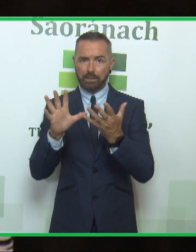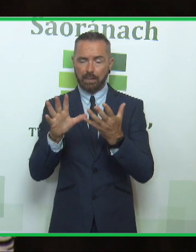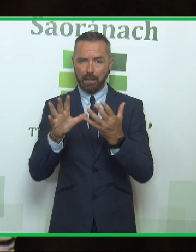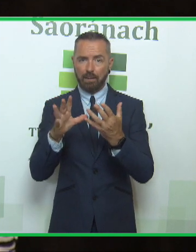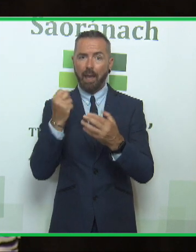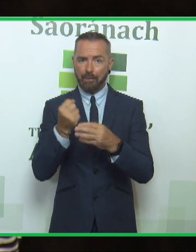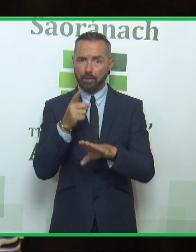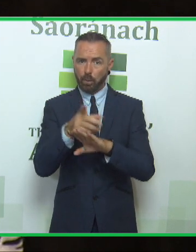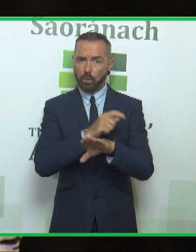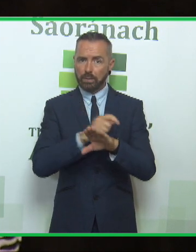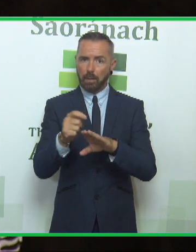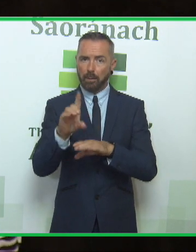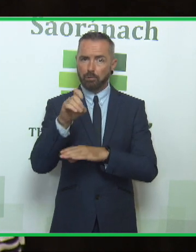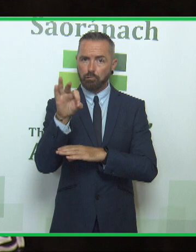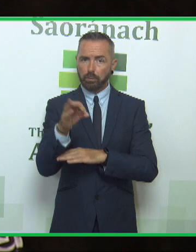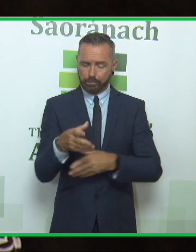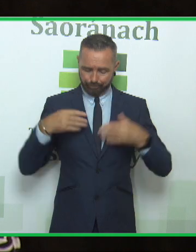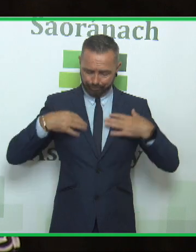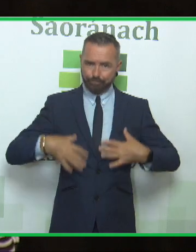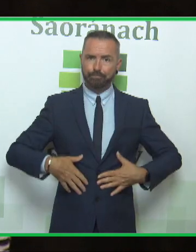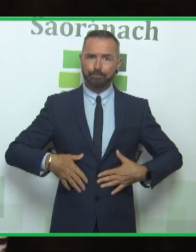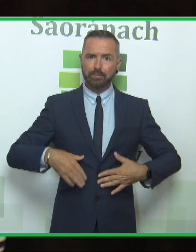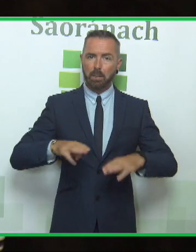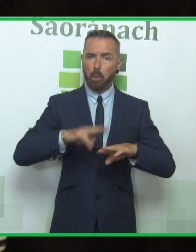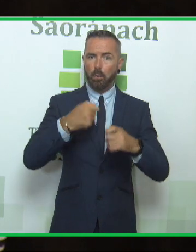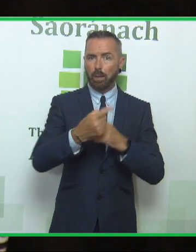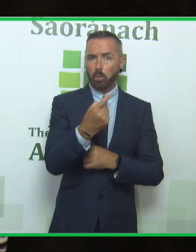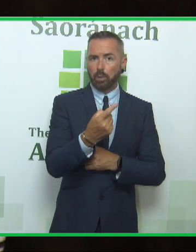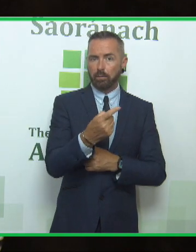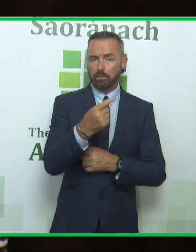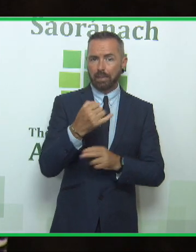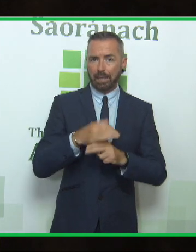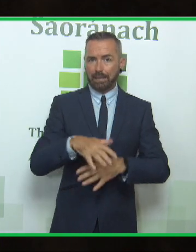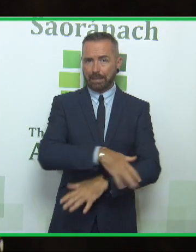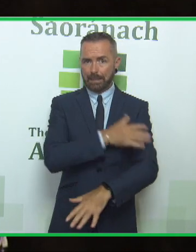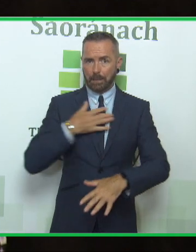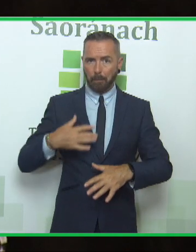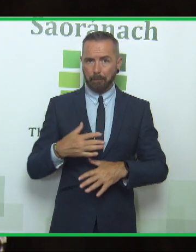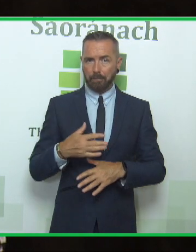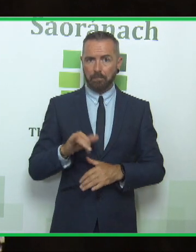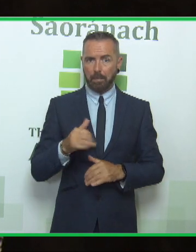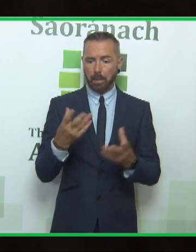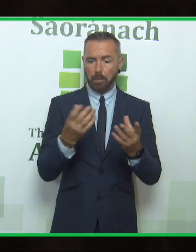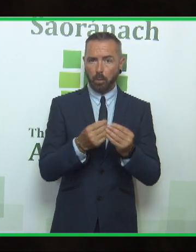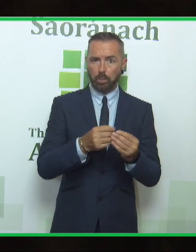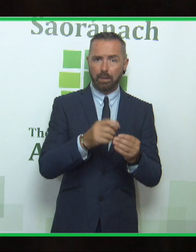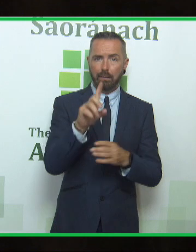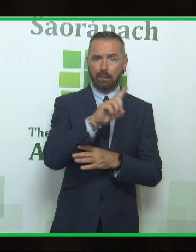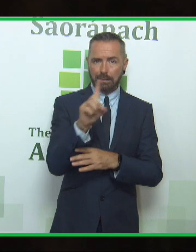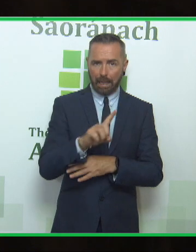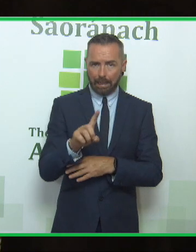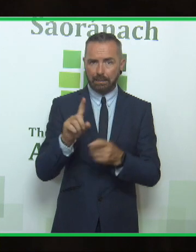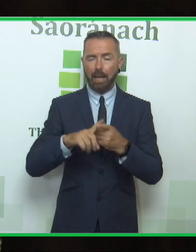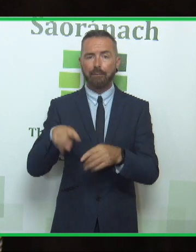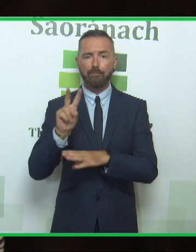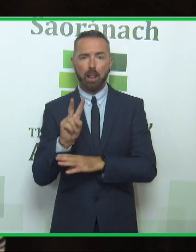we see that many of them had more than one benzodiazepine. So they might have had, for example, Xanax and Valium. We see that